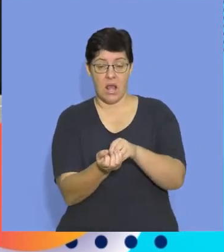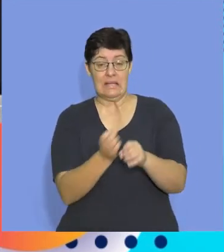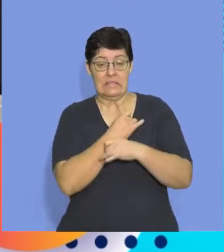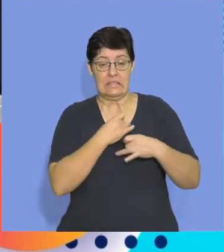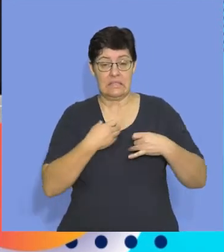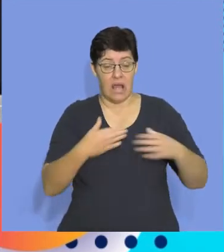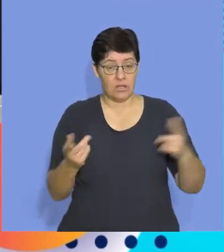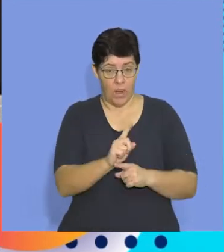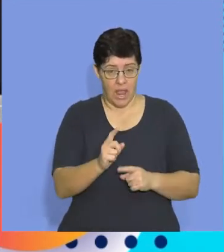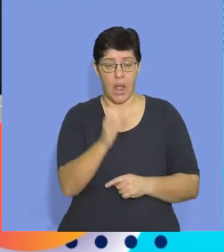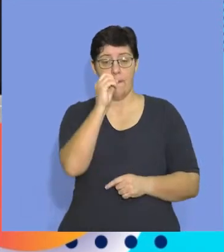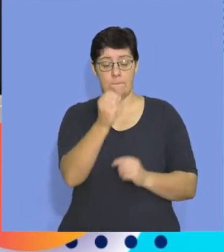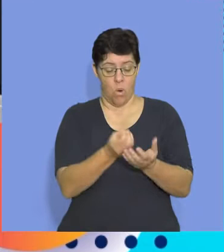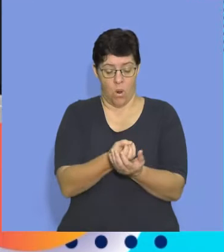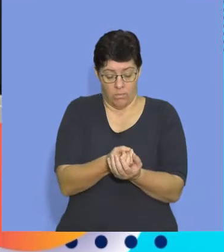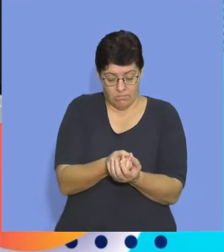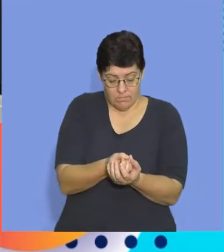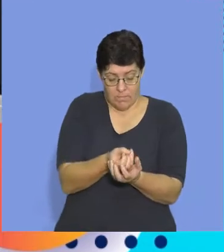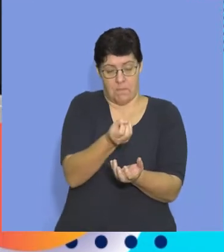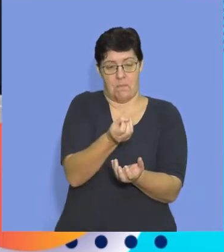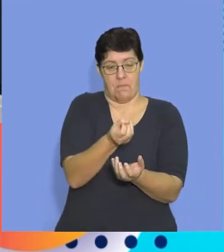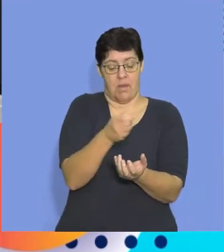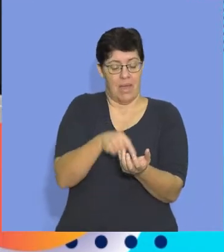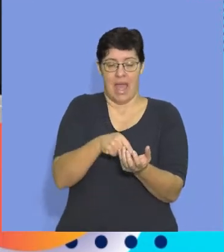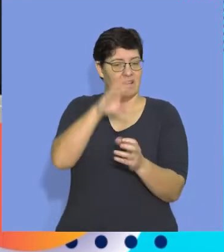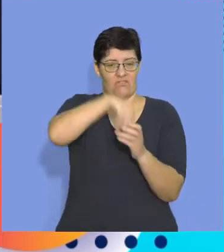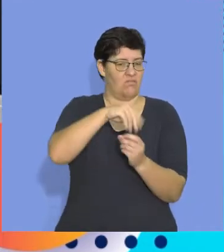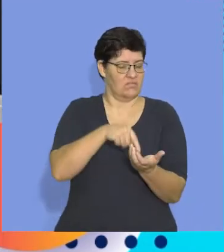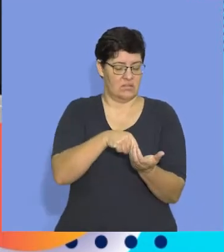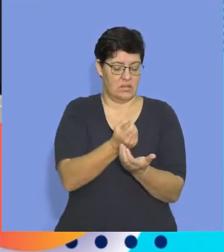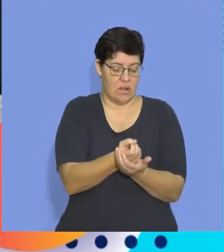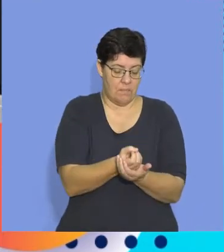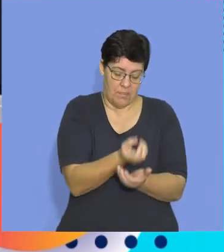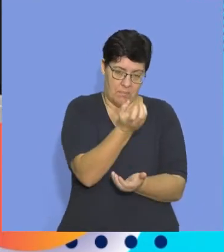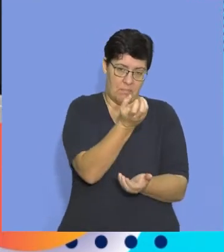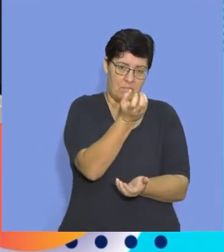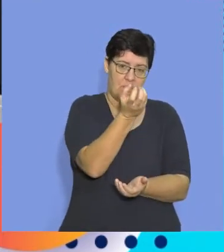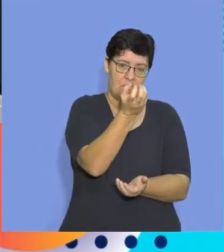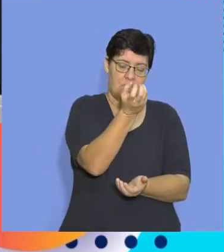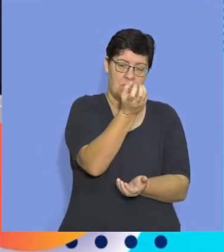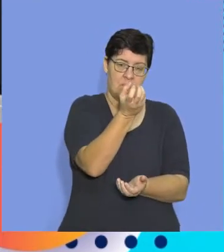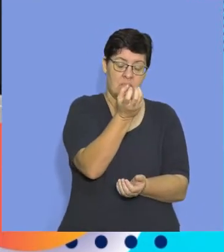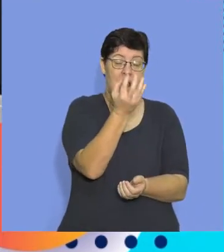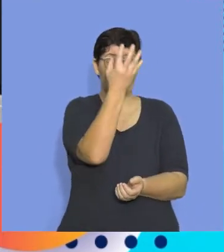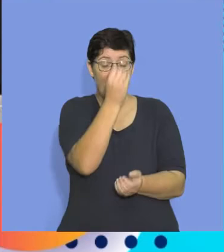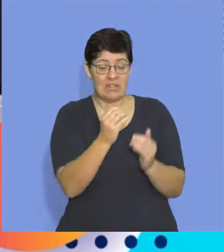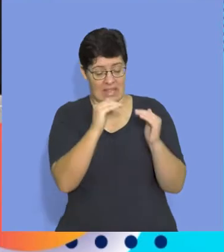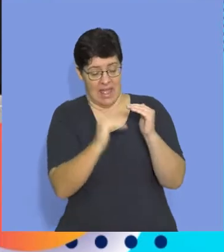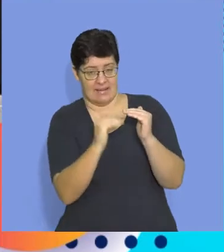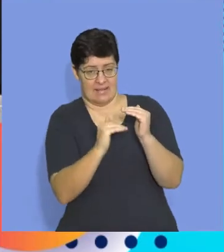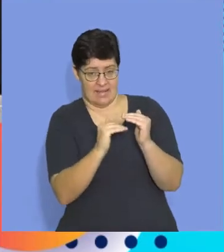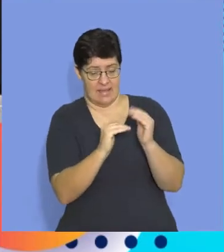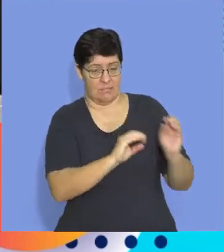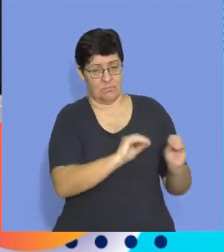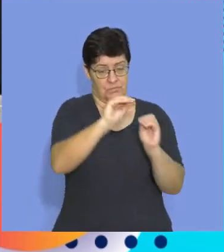okay? Then my hand's no longer part of the issue, and it's moving just under the force of gravity, okay? So